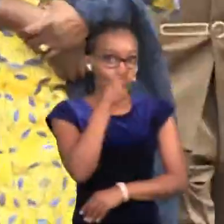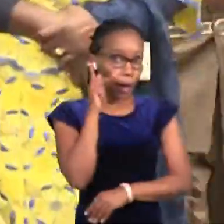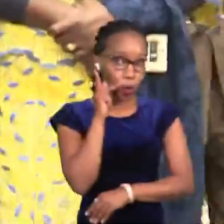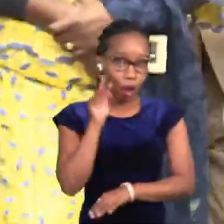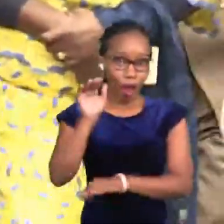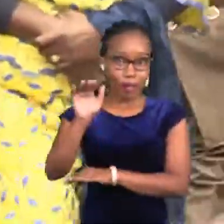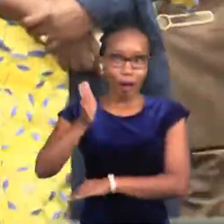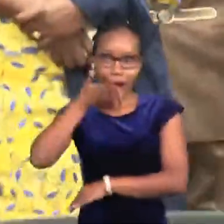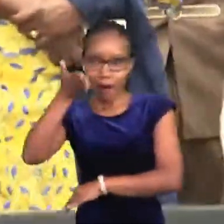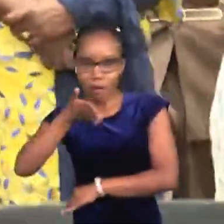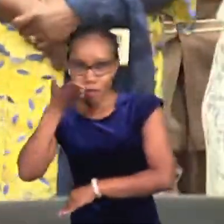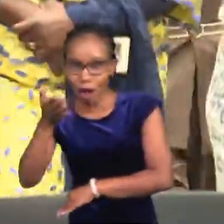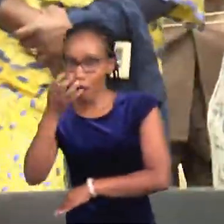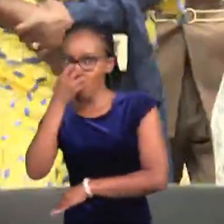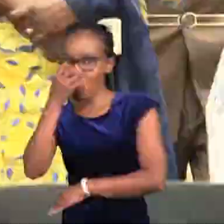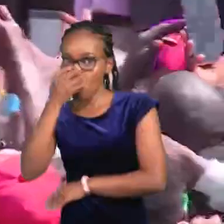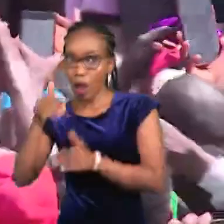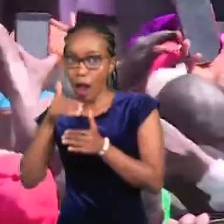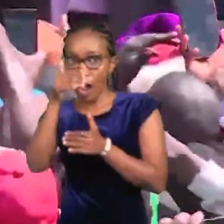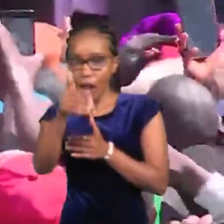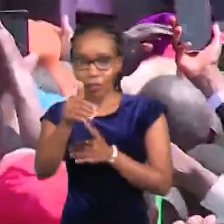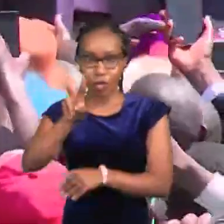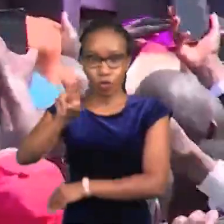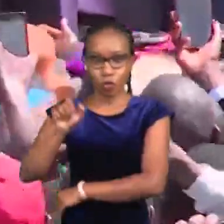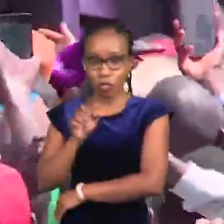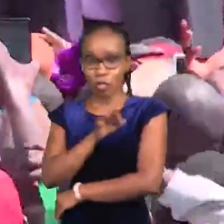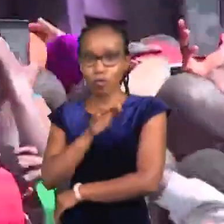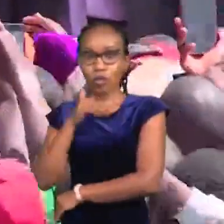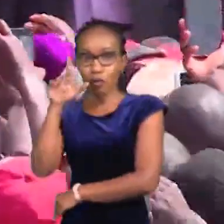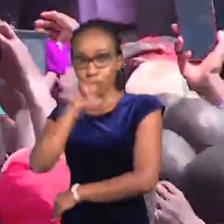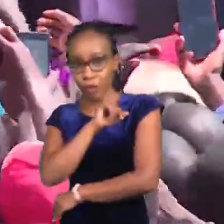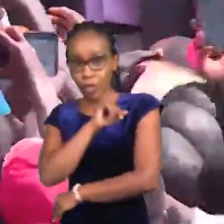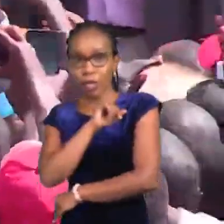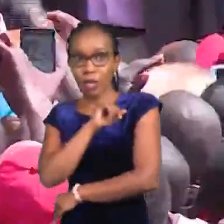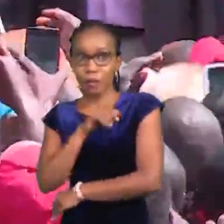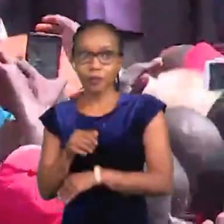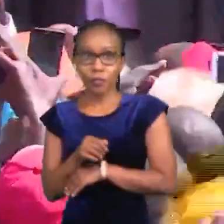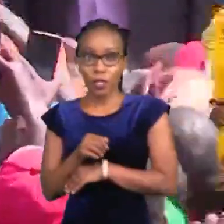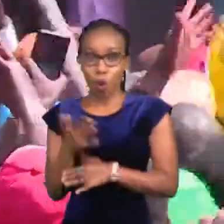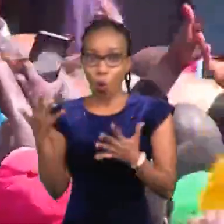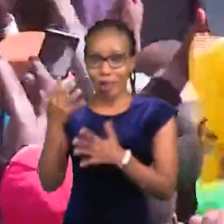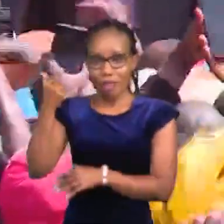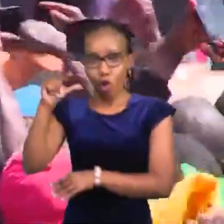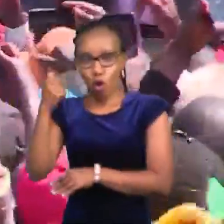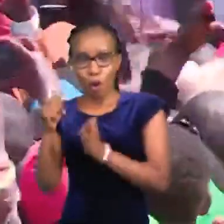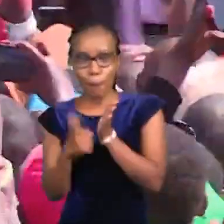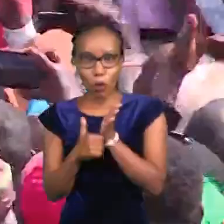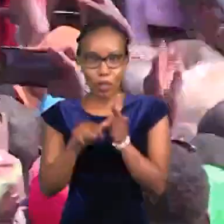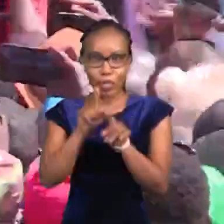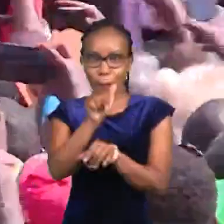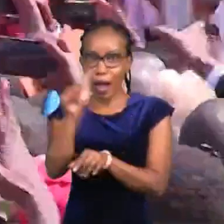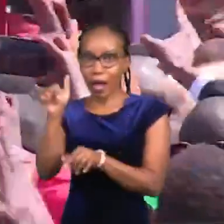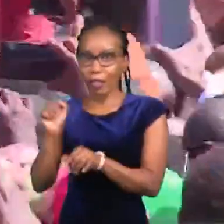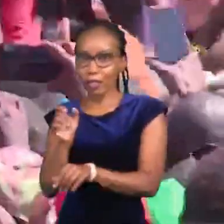called for answers from the DP following the recent deaths of his two staff members, Sergeant Kenei in the Gold Arm scandal and Officer David Toh in the